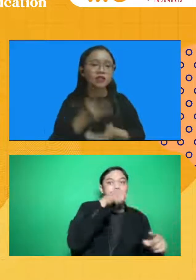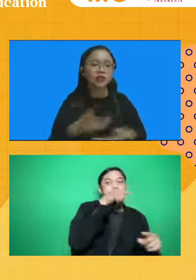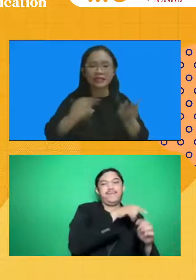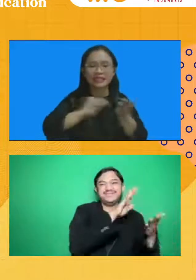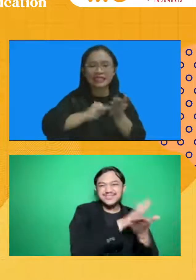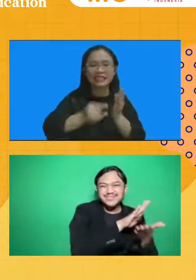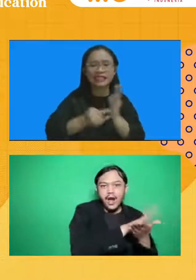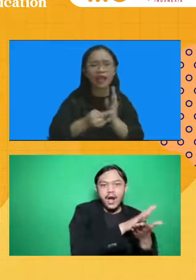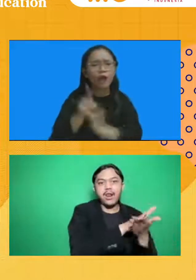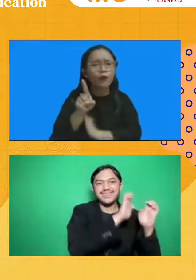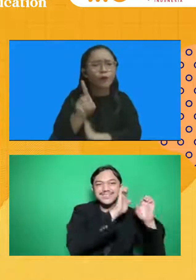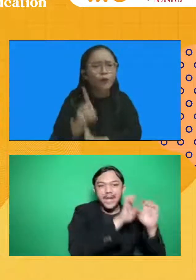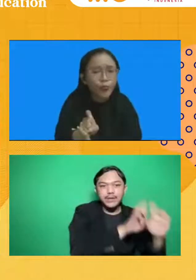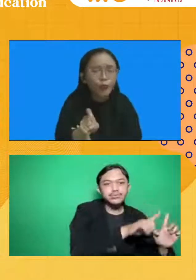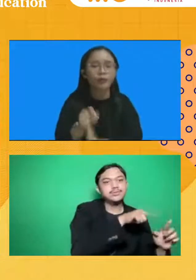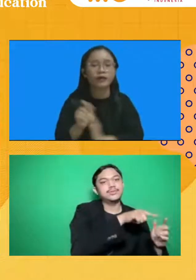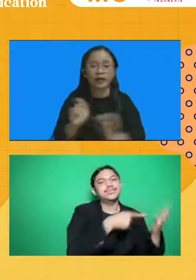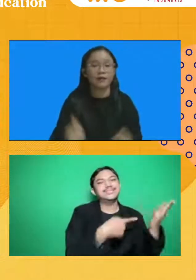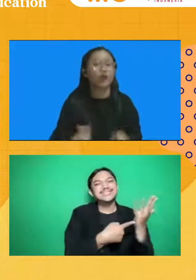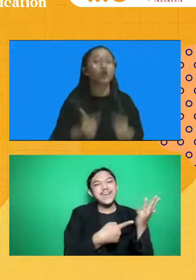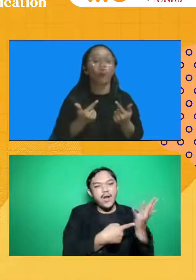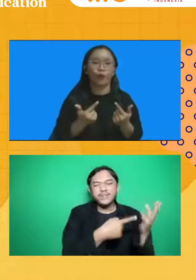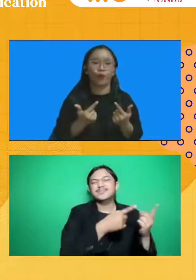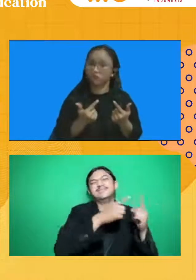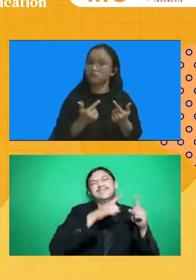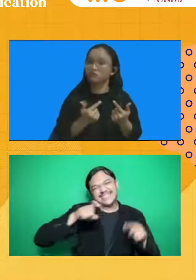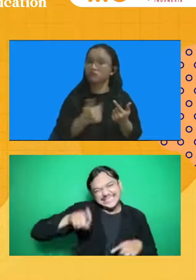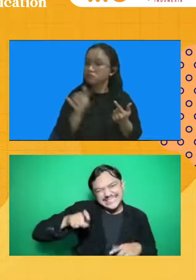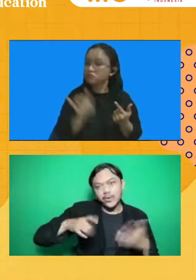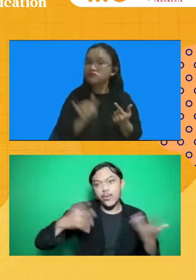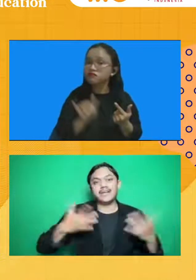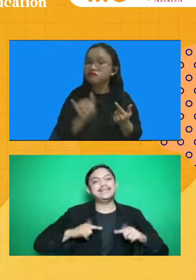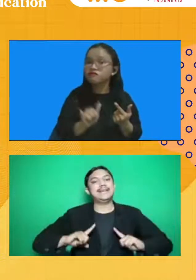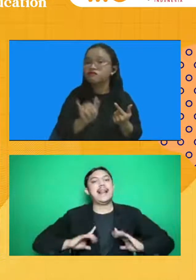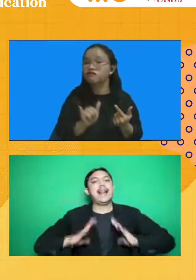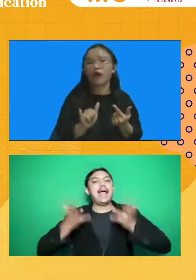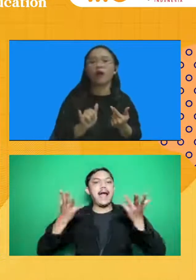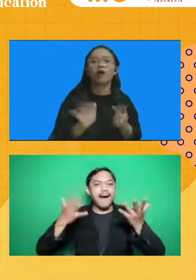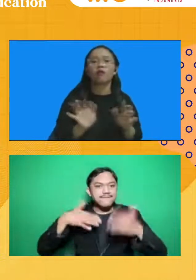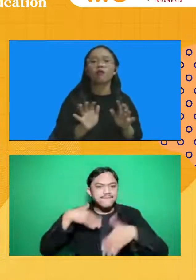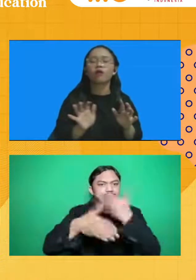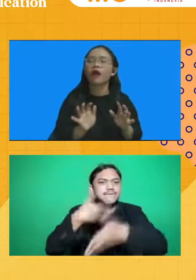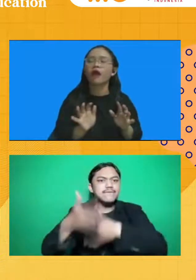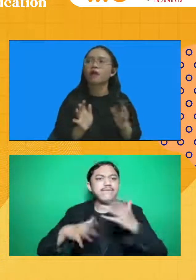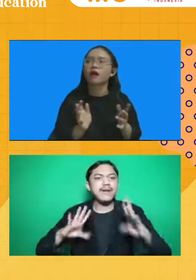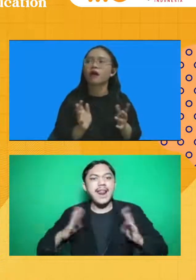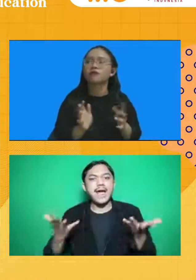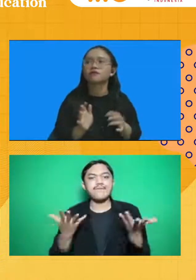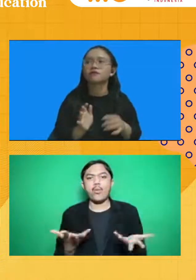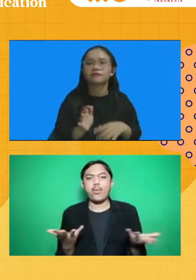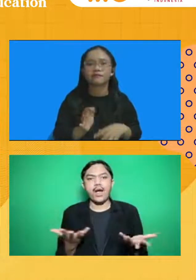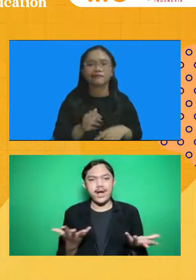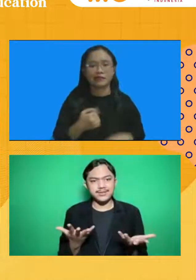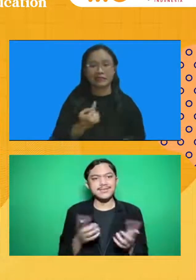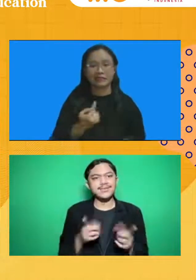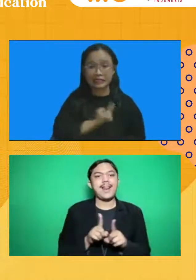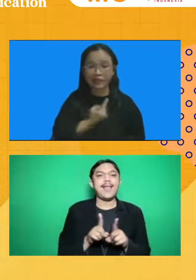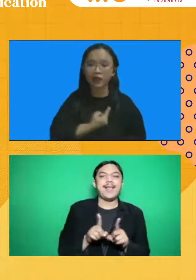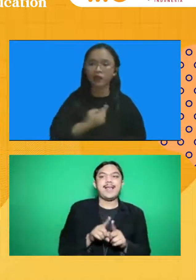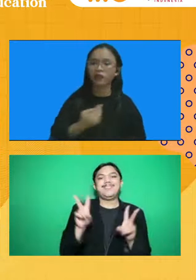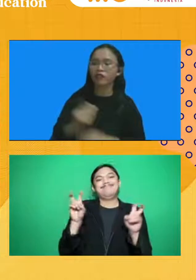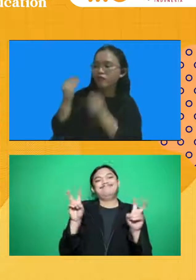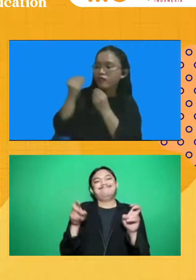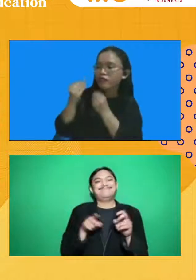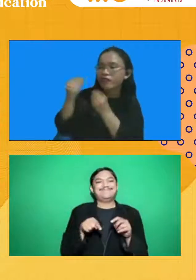our life. Not even though we educate ourselves on certain things, these